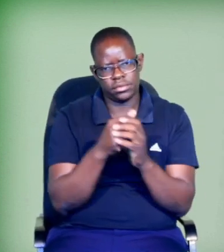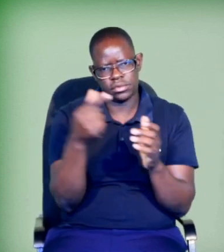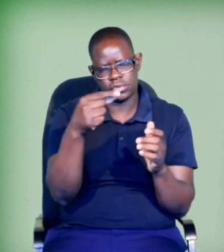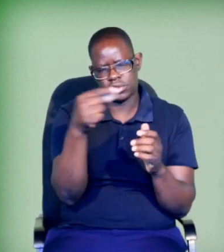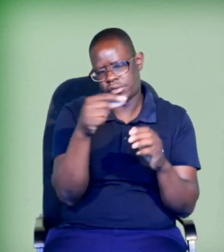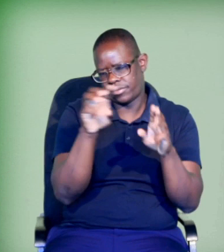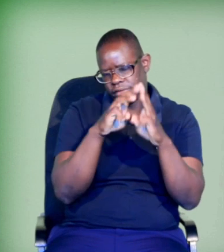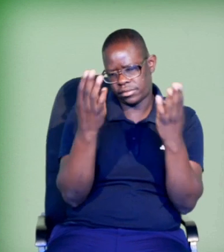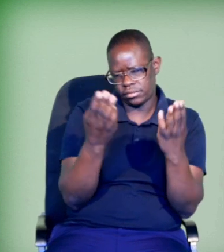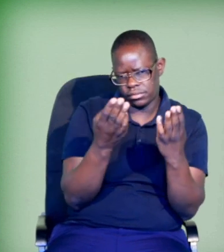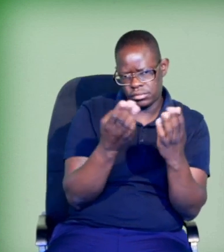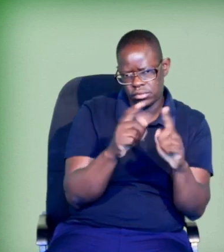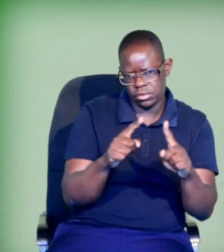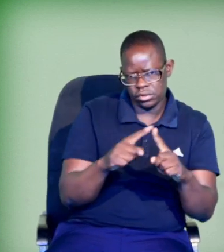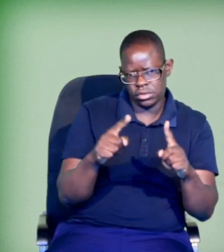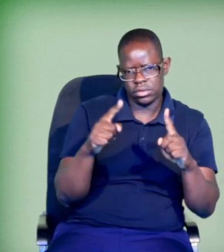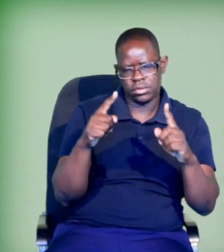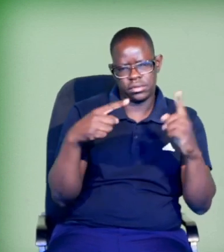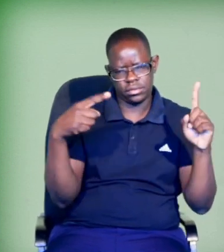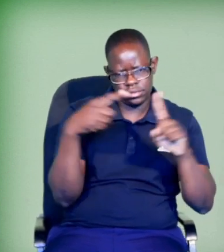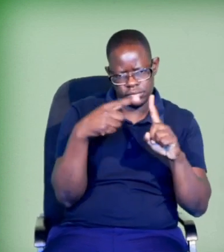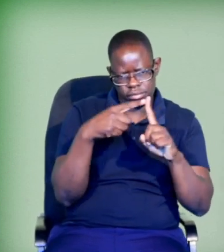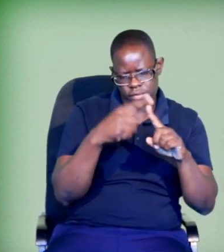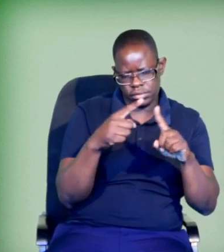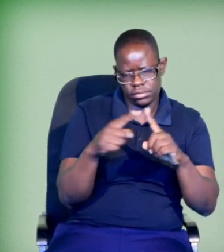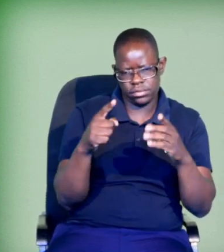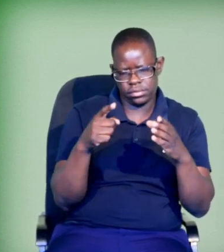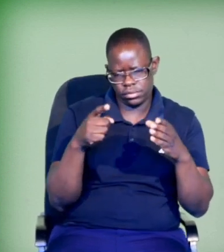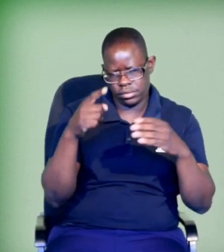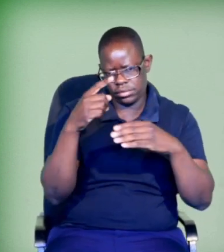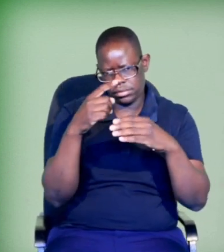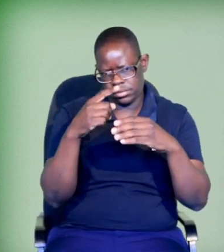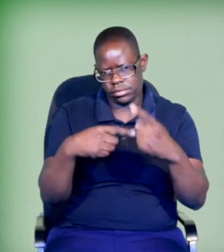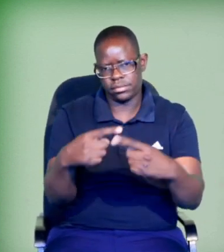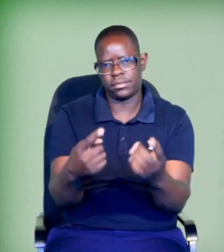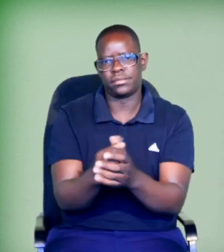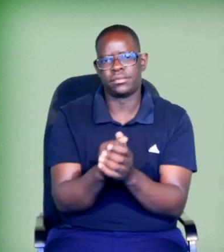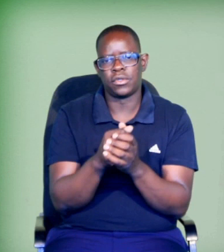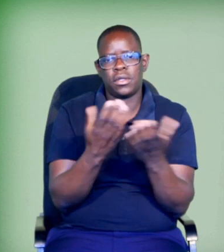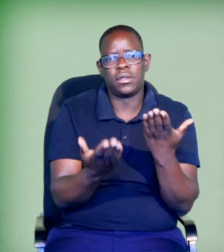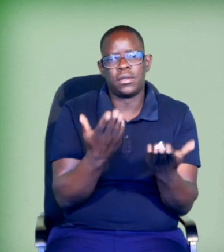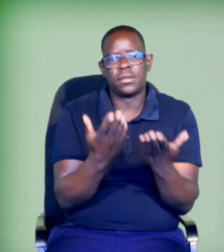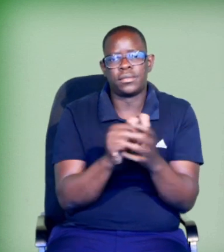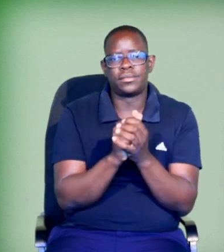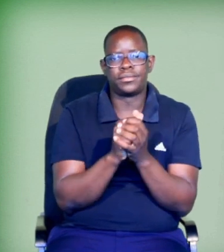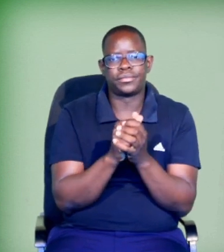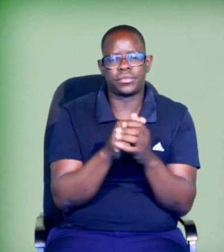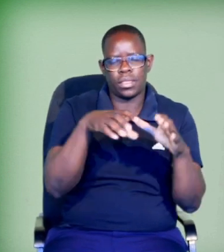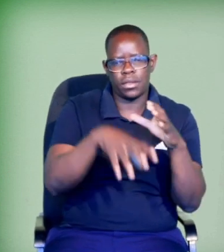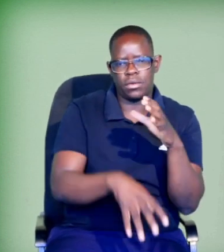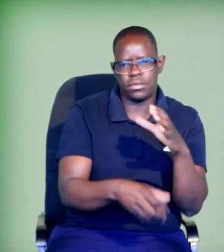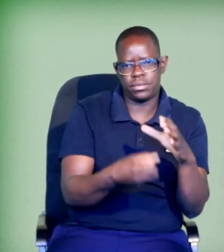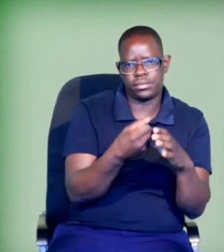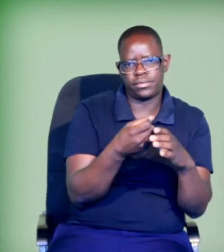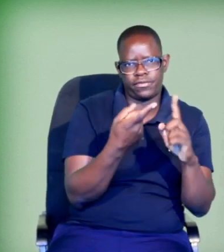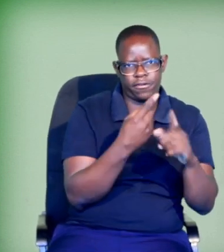geographical factors, and hopefully modern technology in order to specialize in those areas. Or maybe we can only get the raw materials